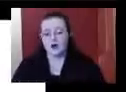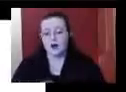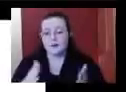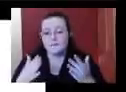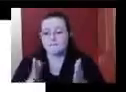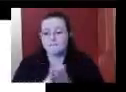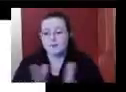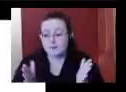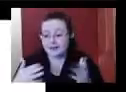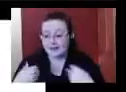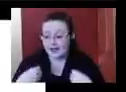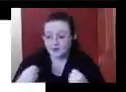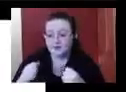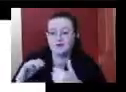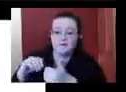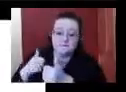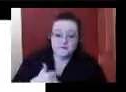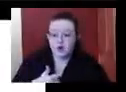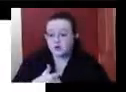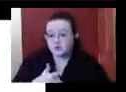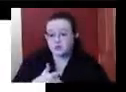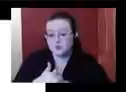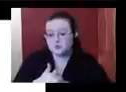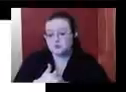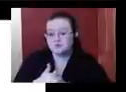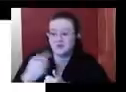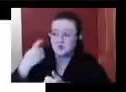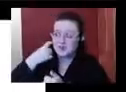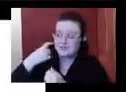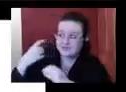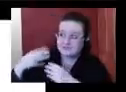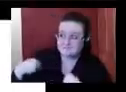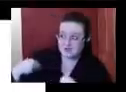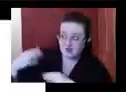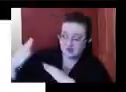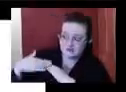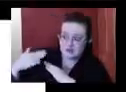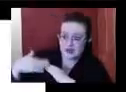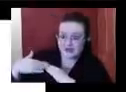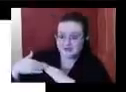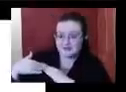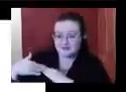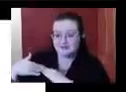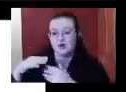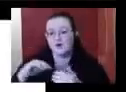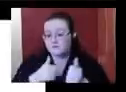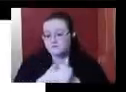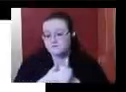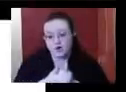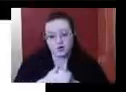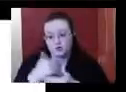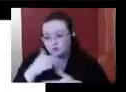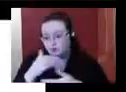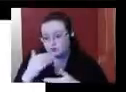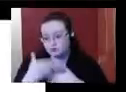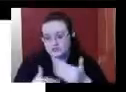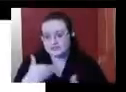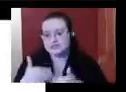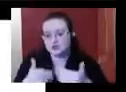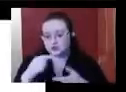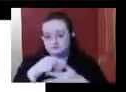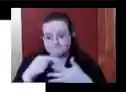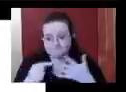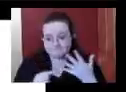the most current Ministry of Health COVID-19 guidance for school case contact and outbreak management. Halton